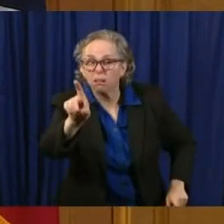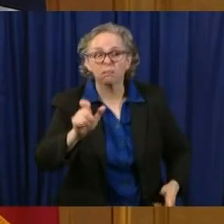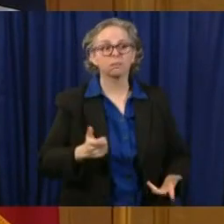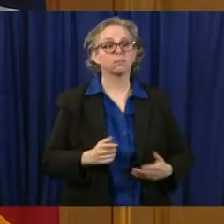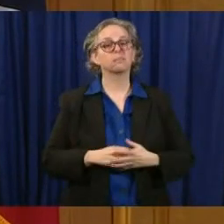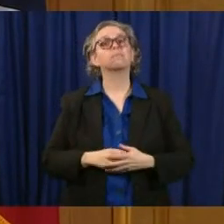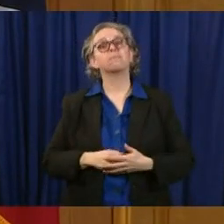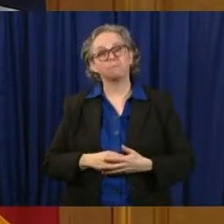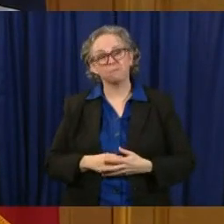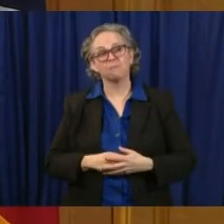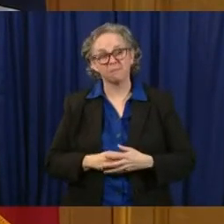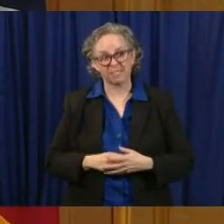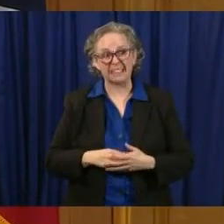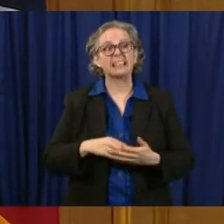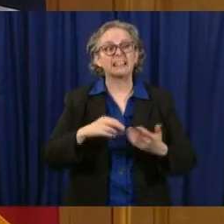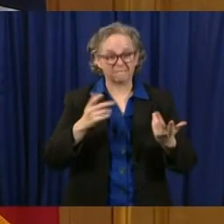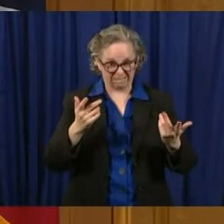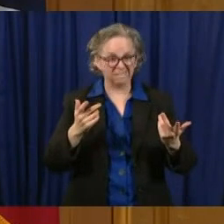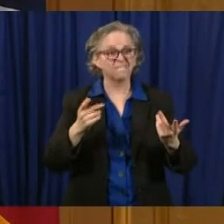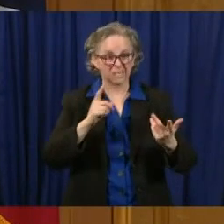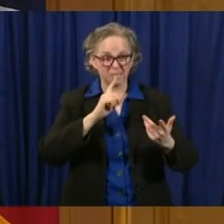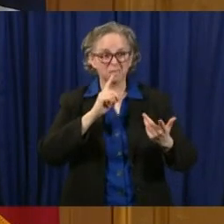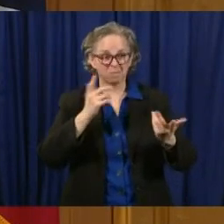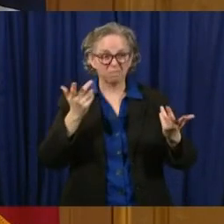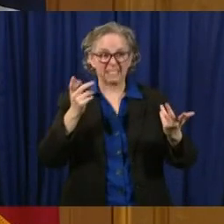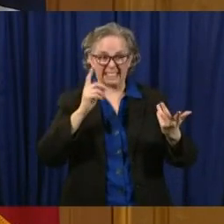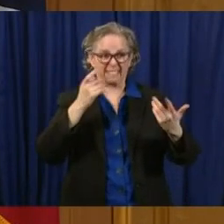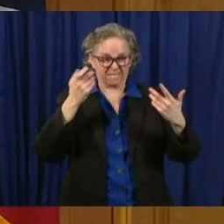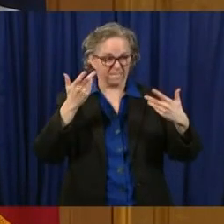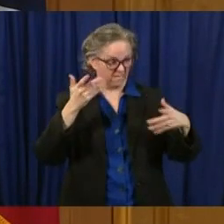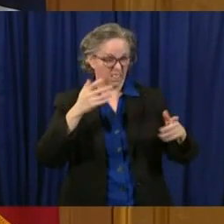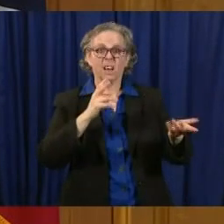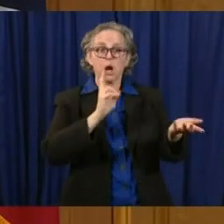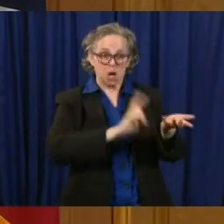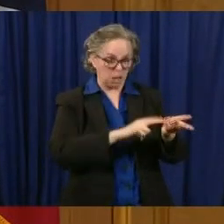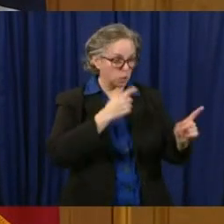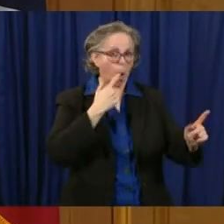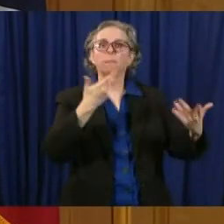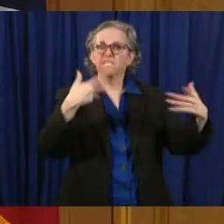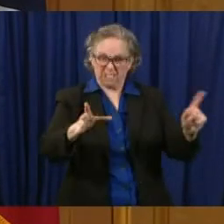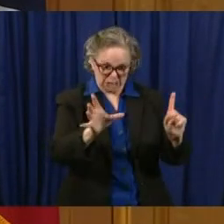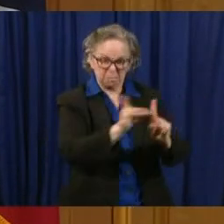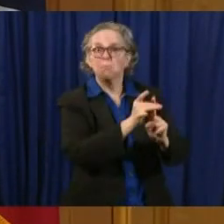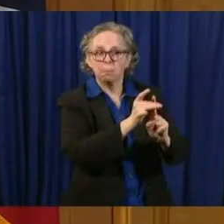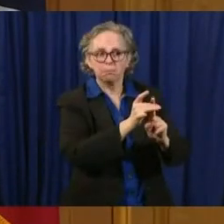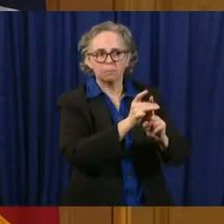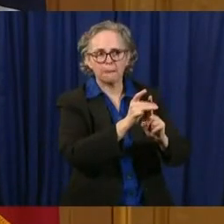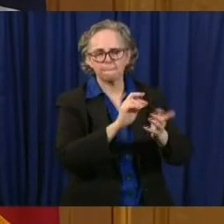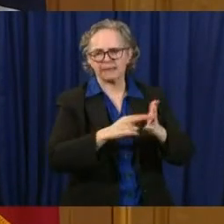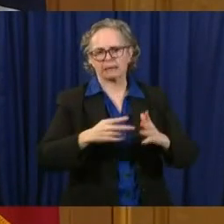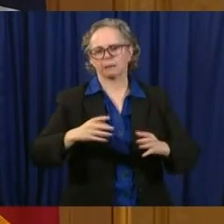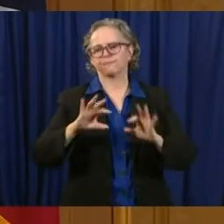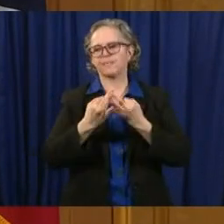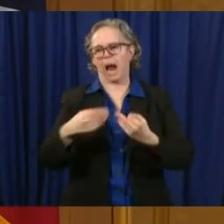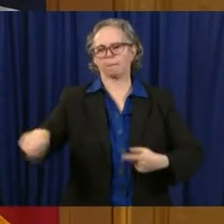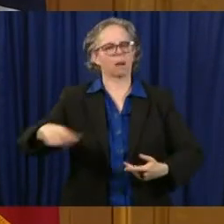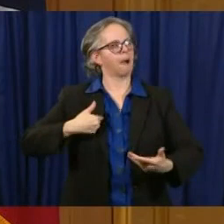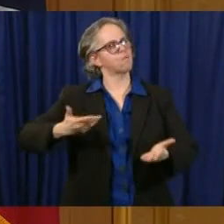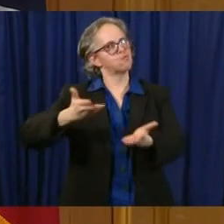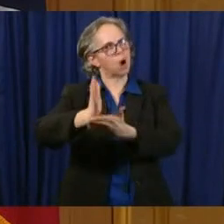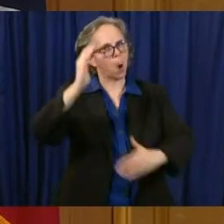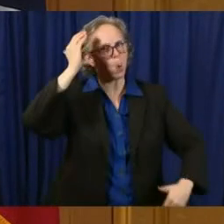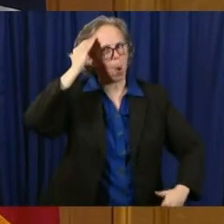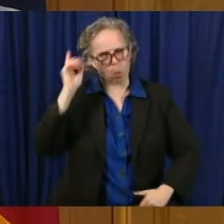places where their loved one is are in fact sick. I've asked Dr. Acton to issue an order